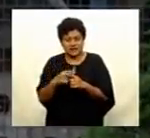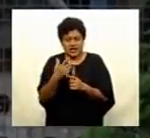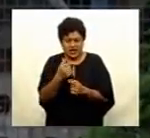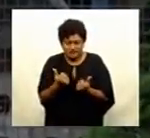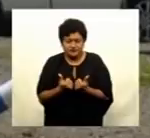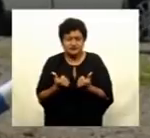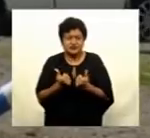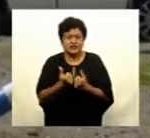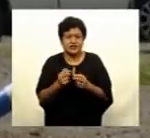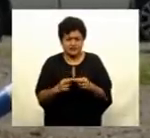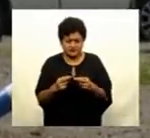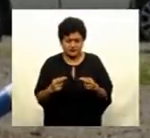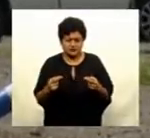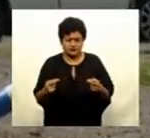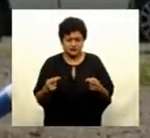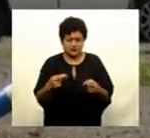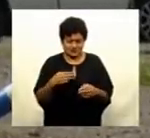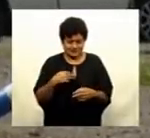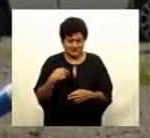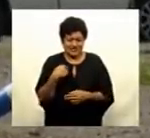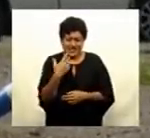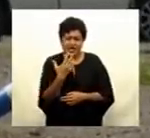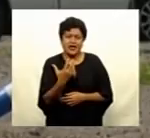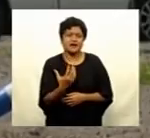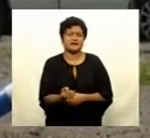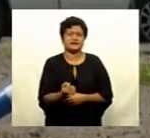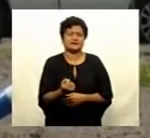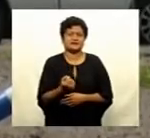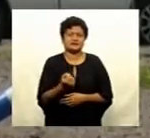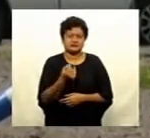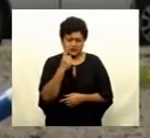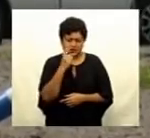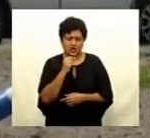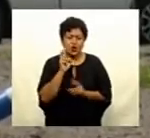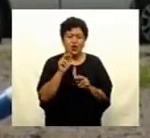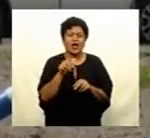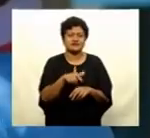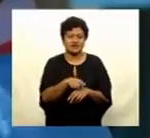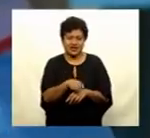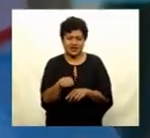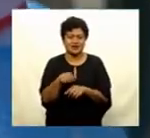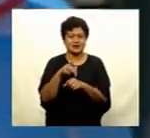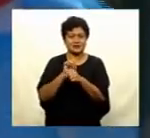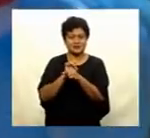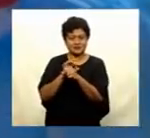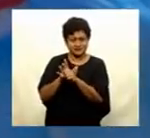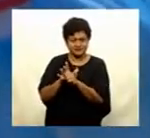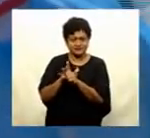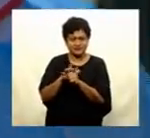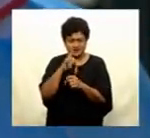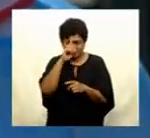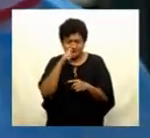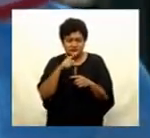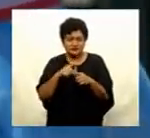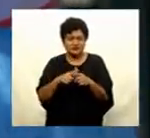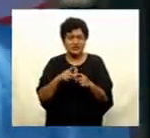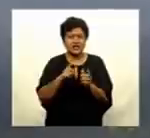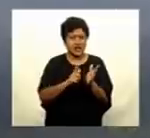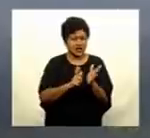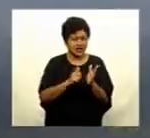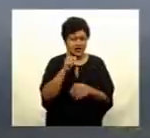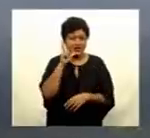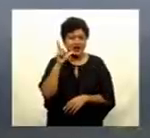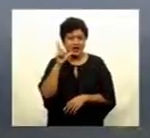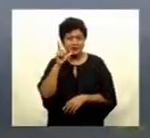to allow for the Ministry of Health to detect and care for COVID patients. The majority of current active cases are from the Lamino-Sori